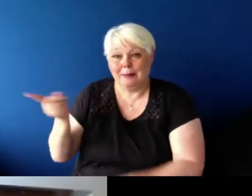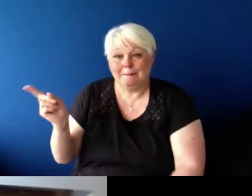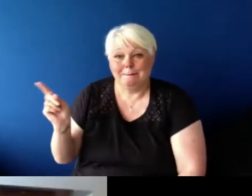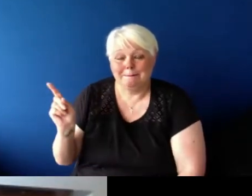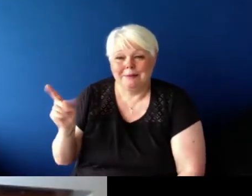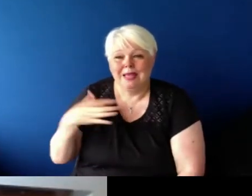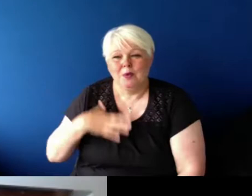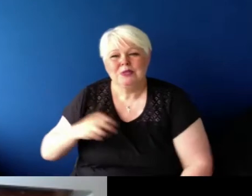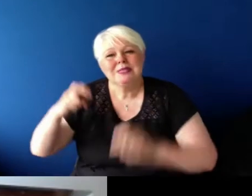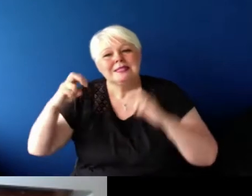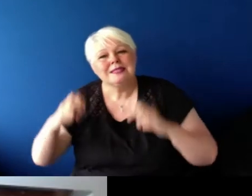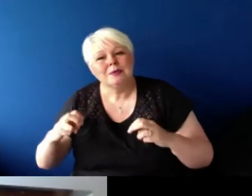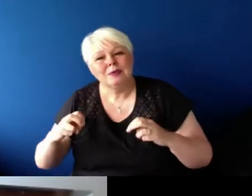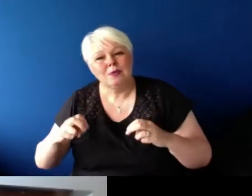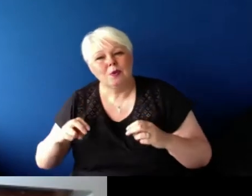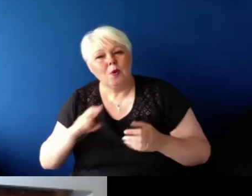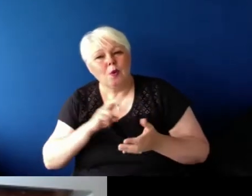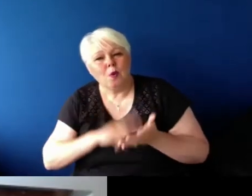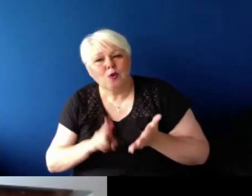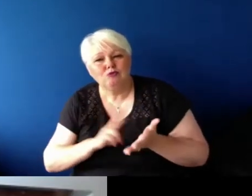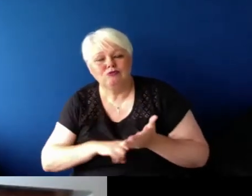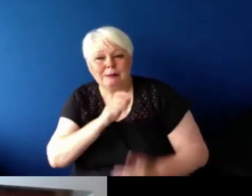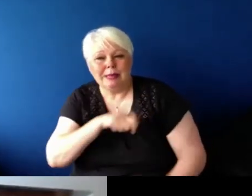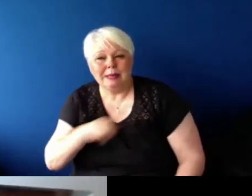I want to sit with ordinary people that have got